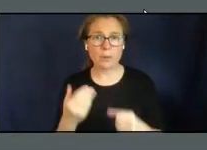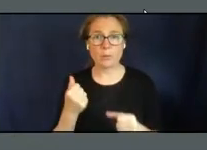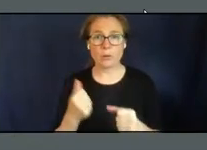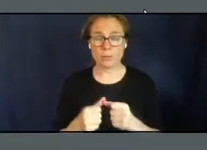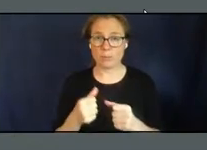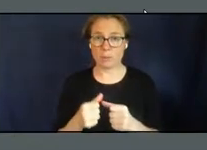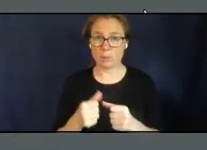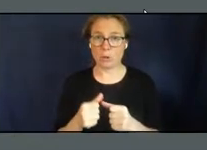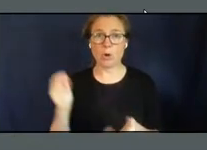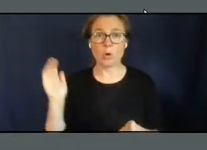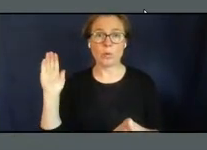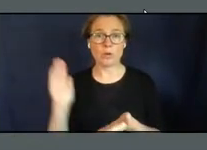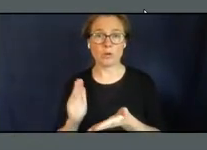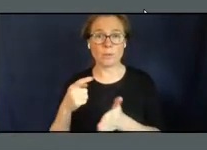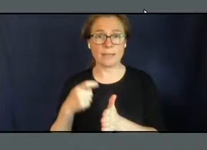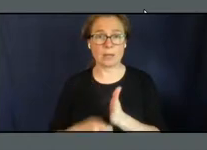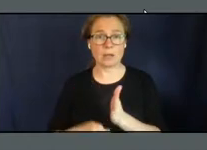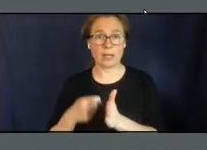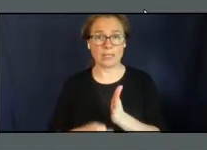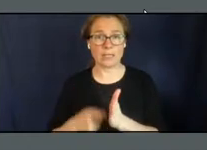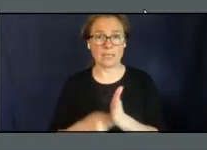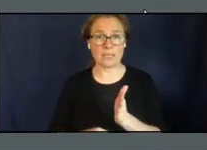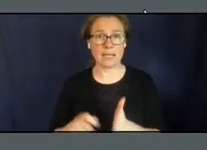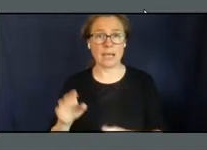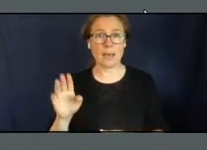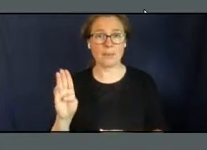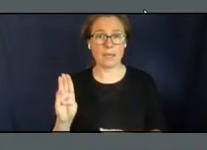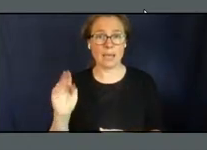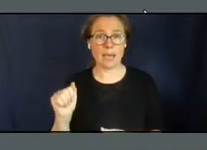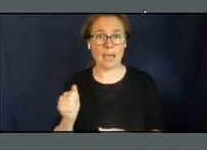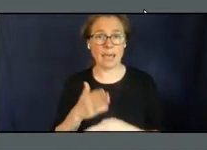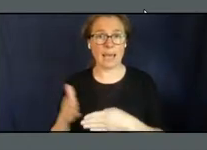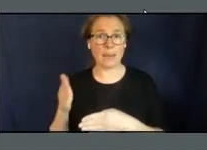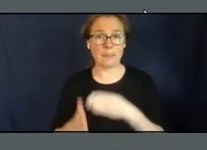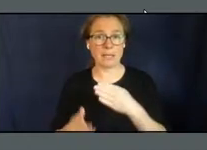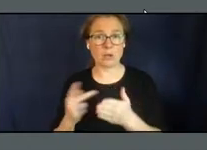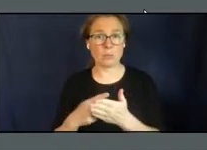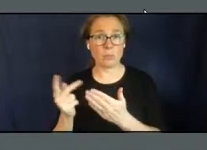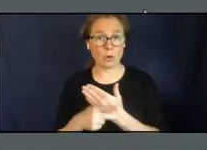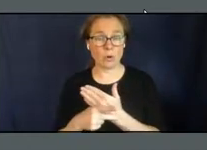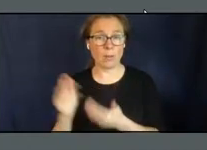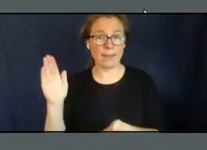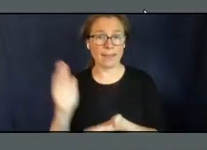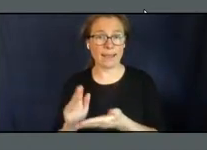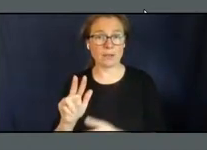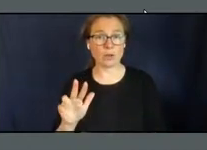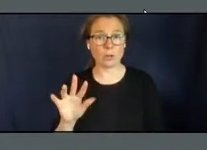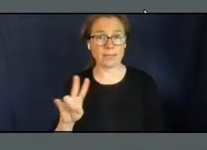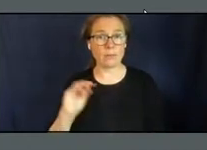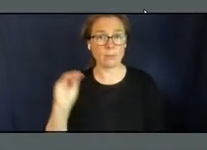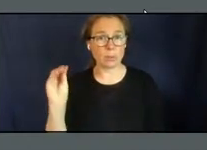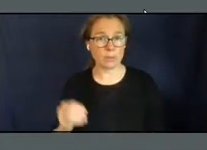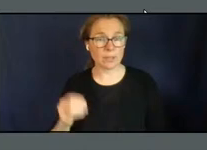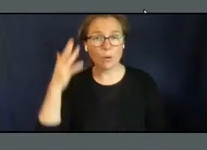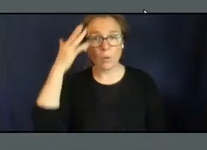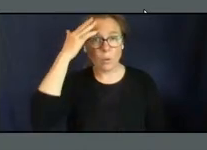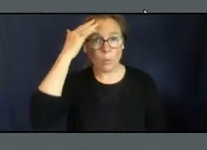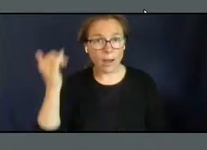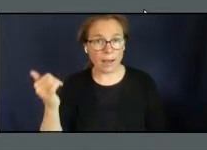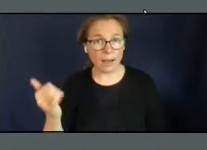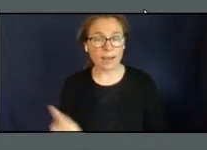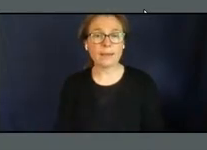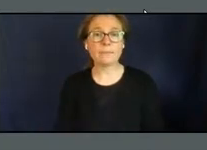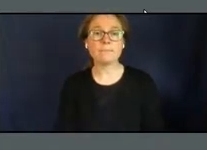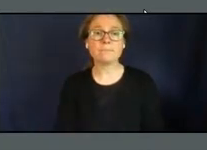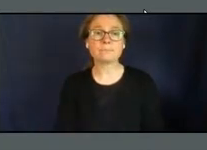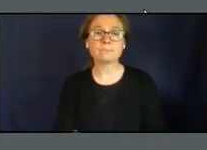the tuition of our baccalaureate completion program by 37%. And we did that specifically because we had only been